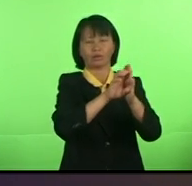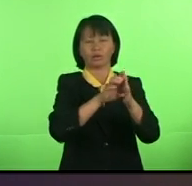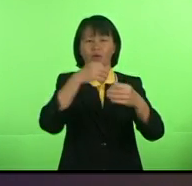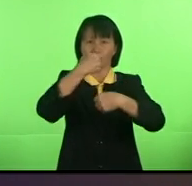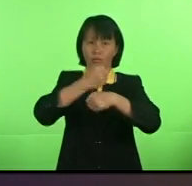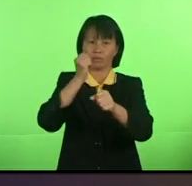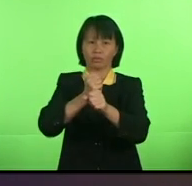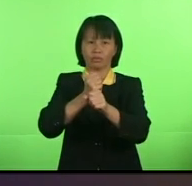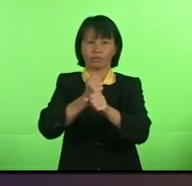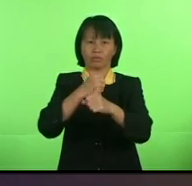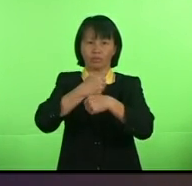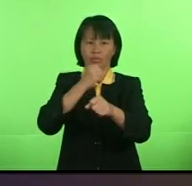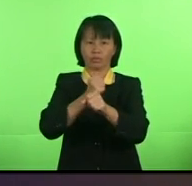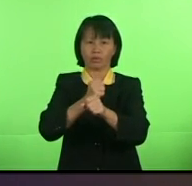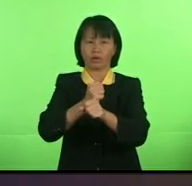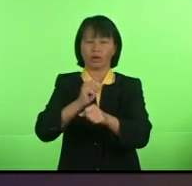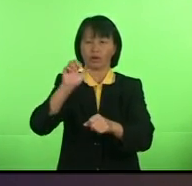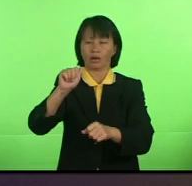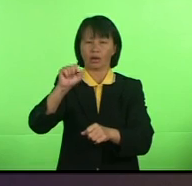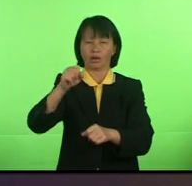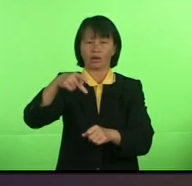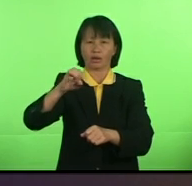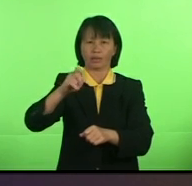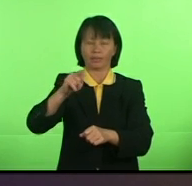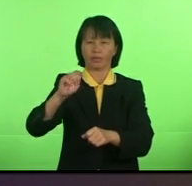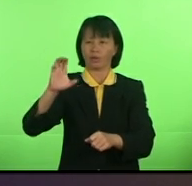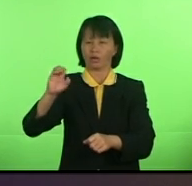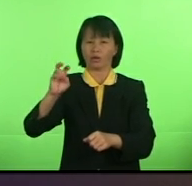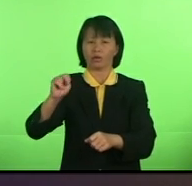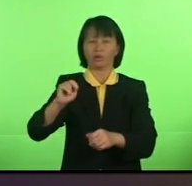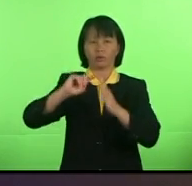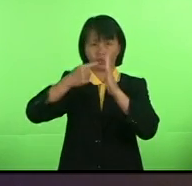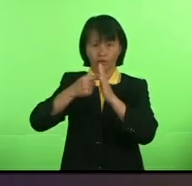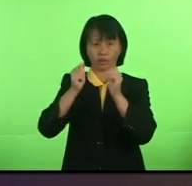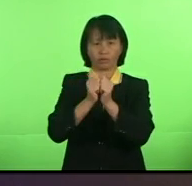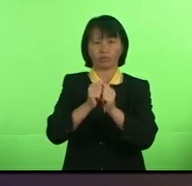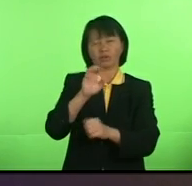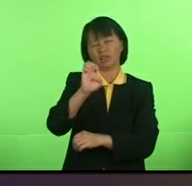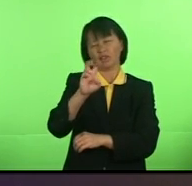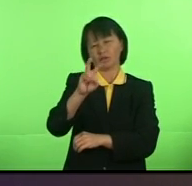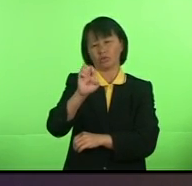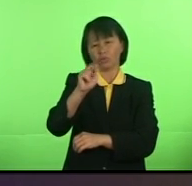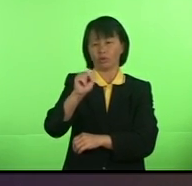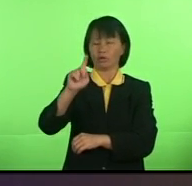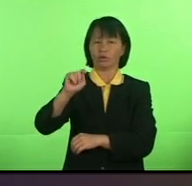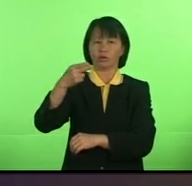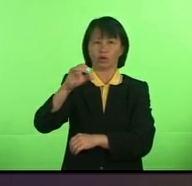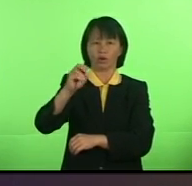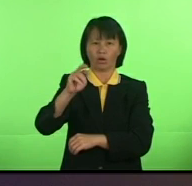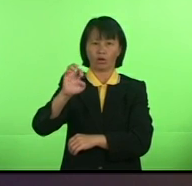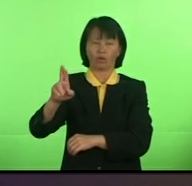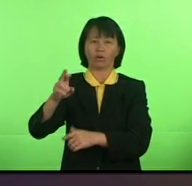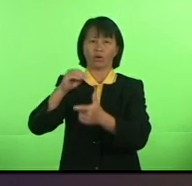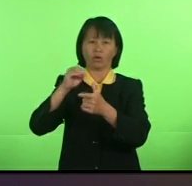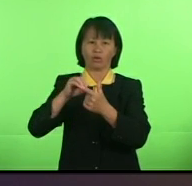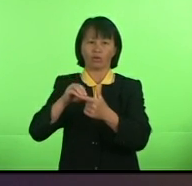an unexpected contrast. So you start with although, even though, despite the